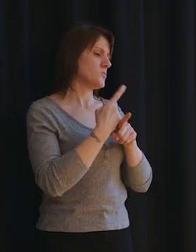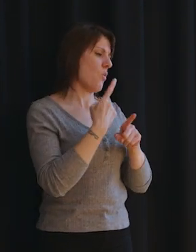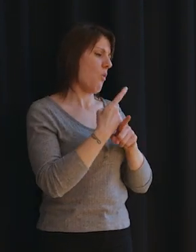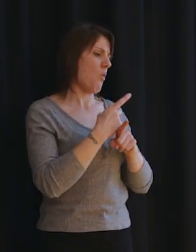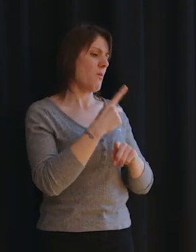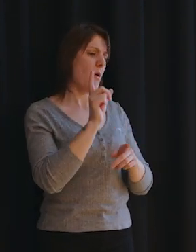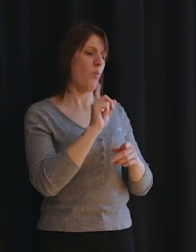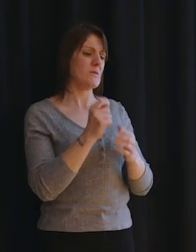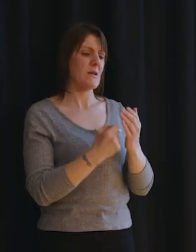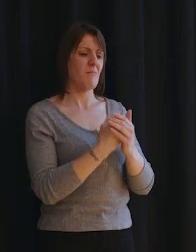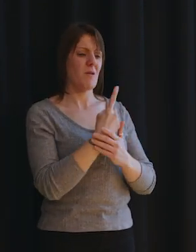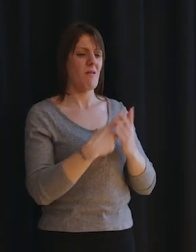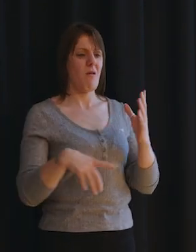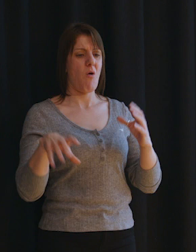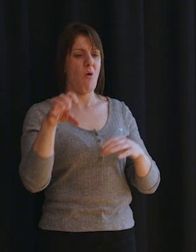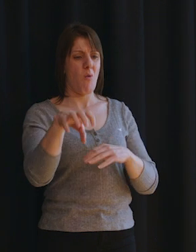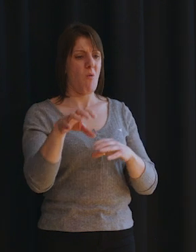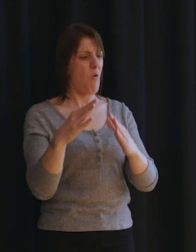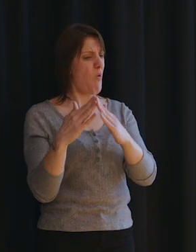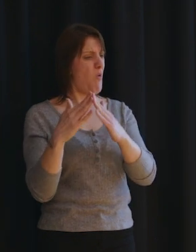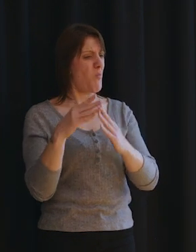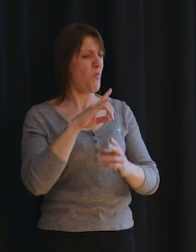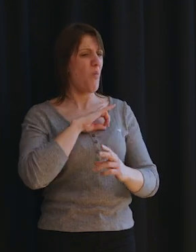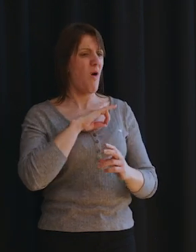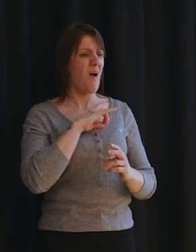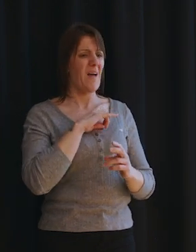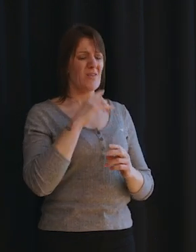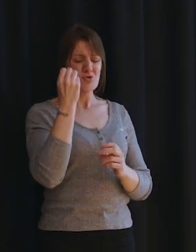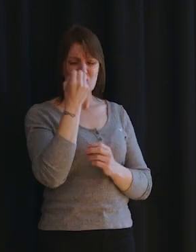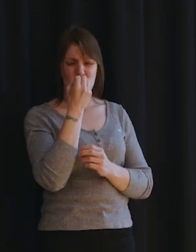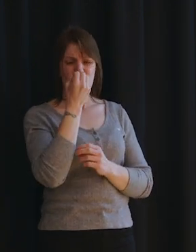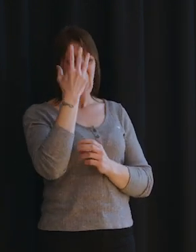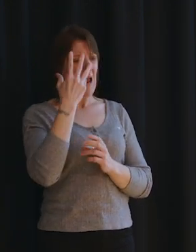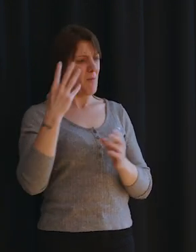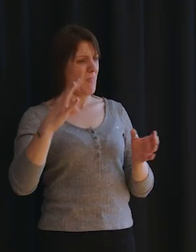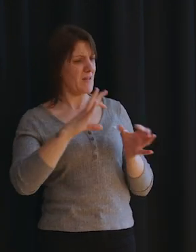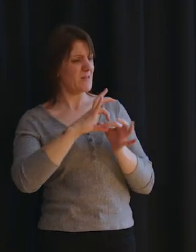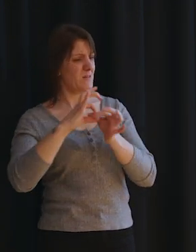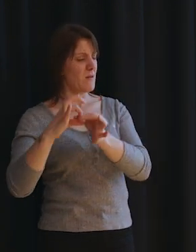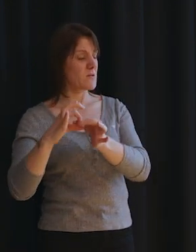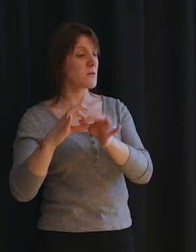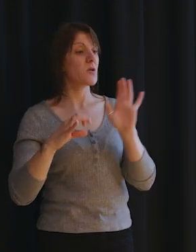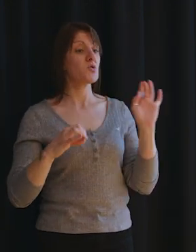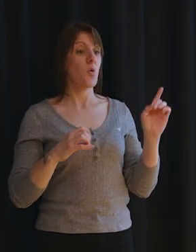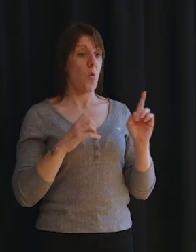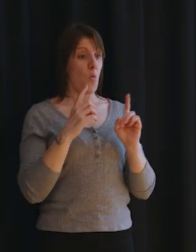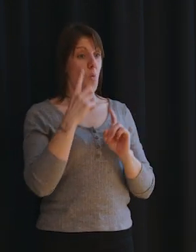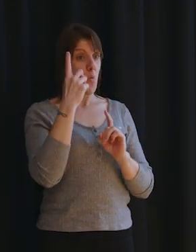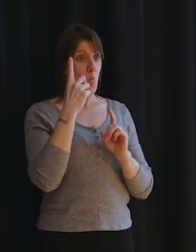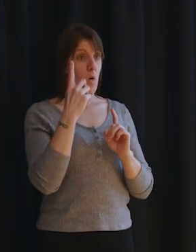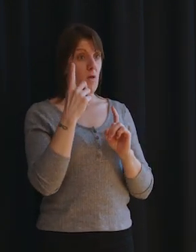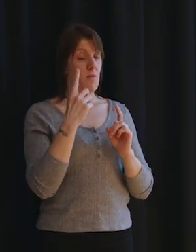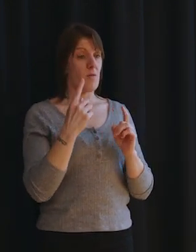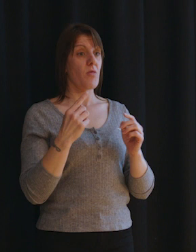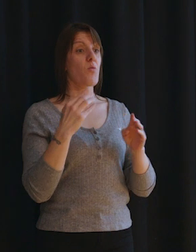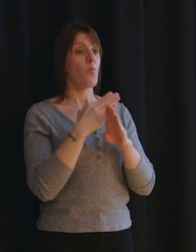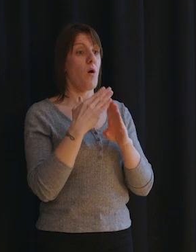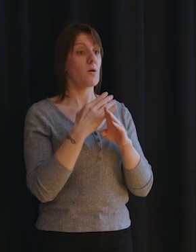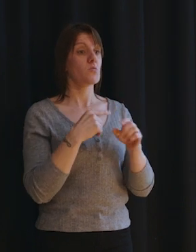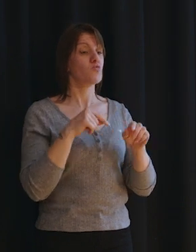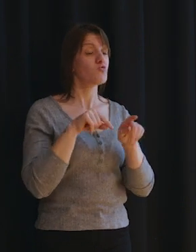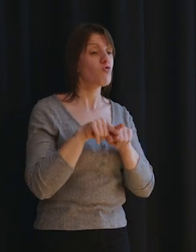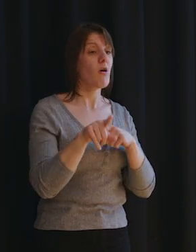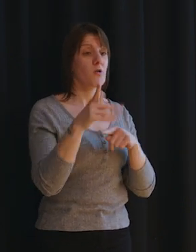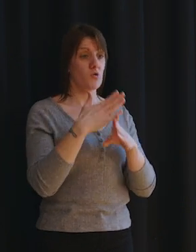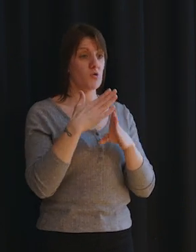or the stigma that's potentially attached to that. So some of the work we try and do is around kind of dispelling that kind